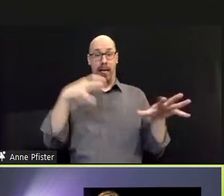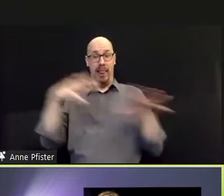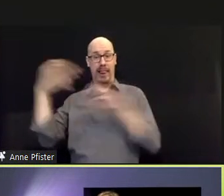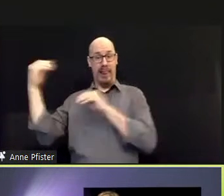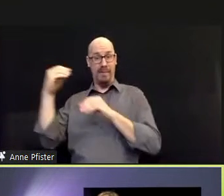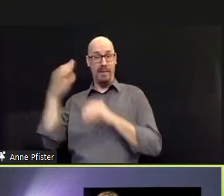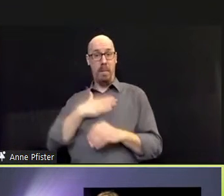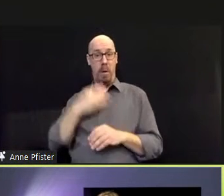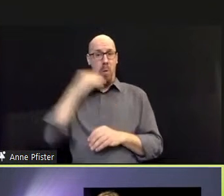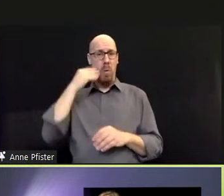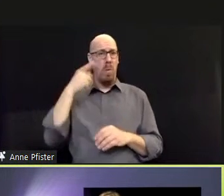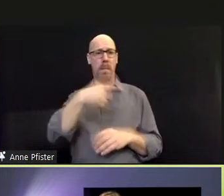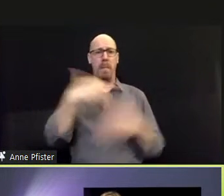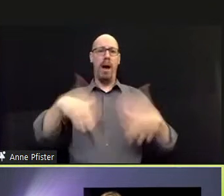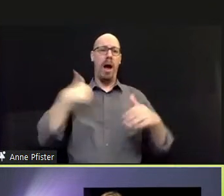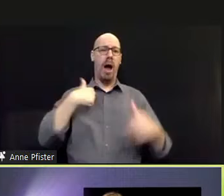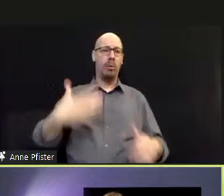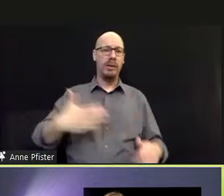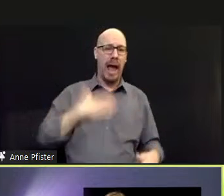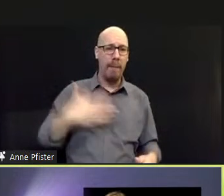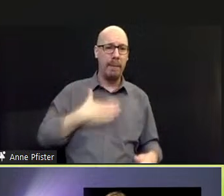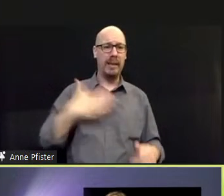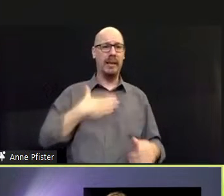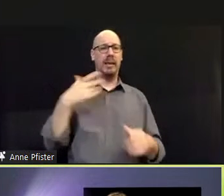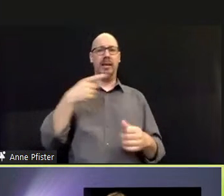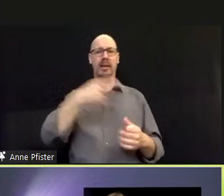Yitpin is a future European.